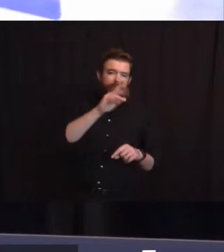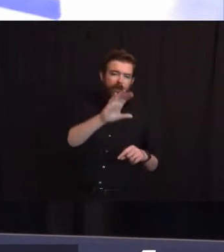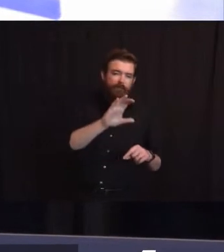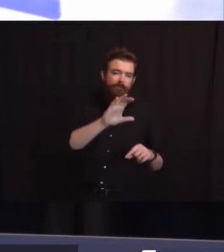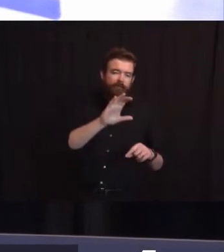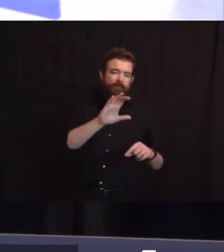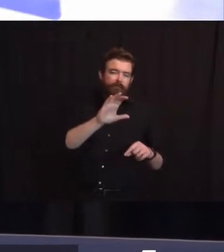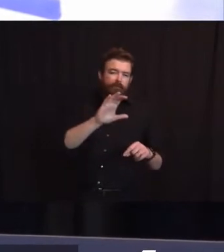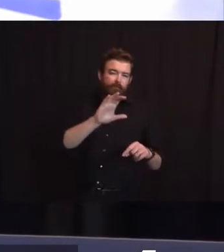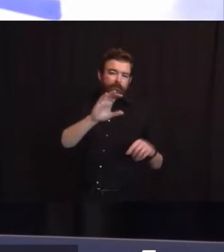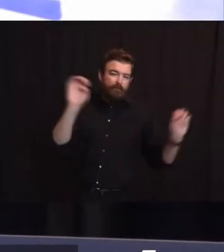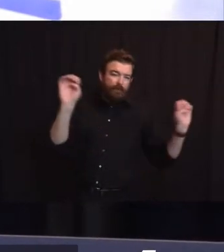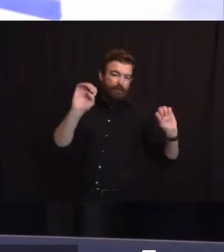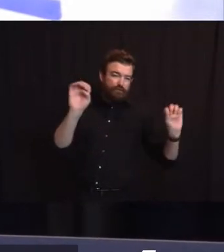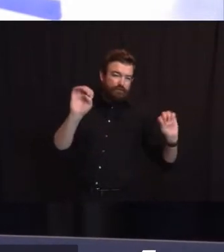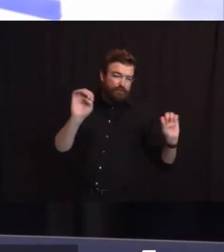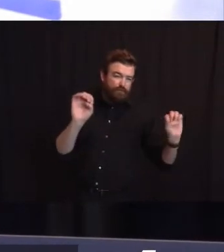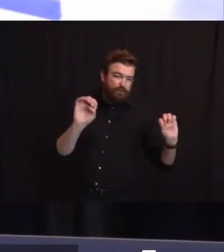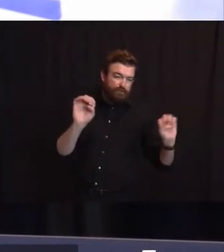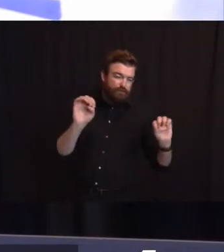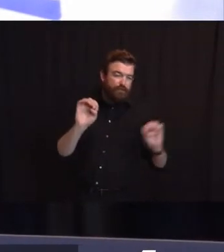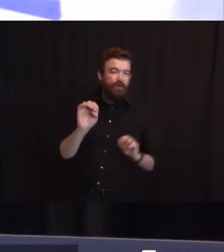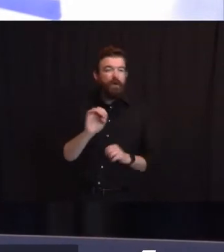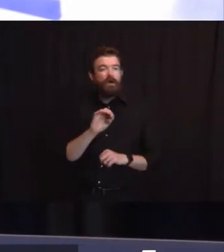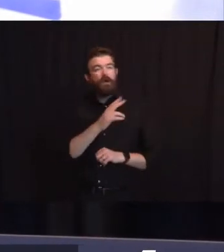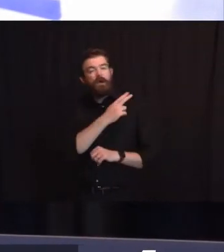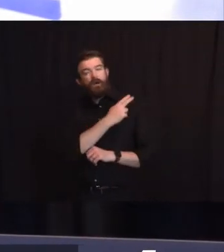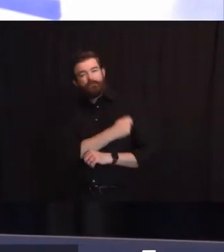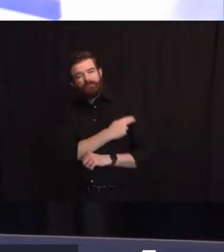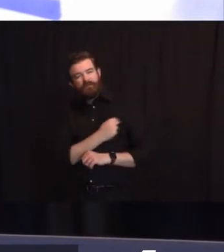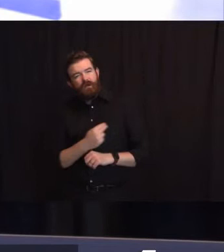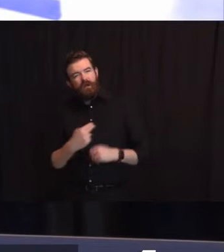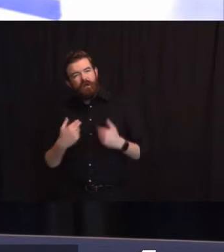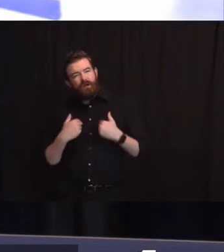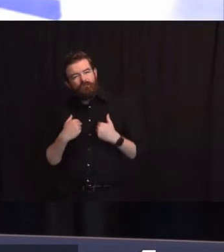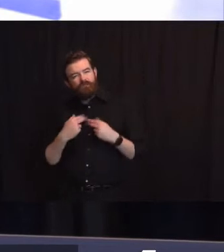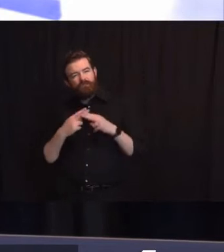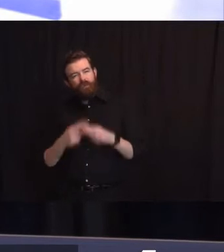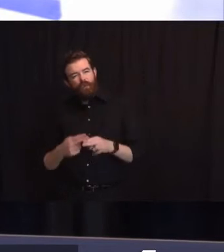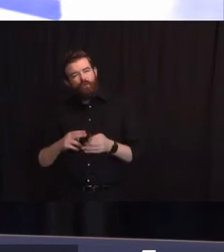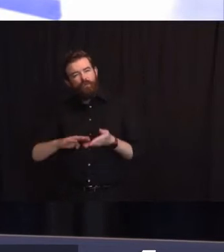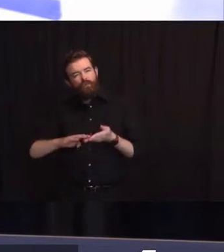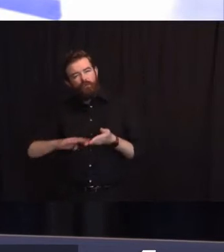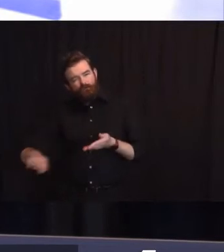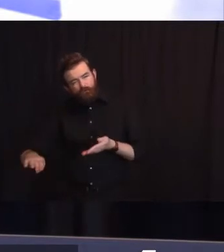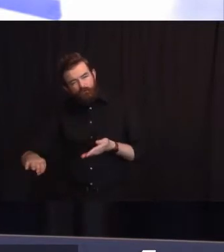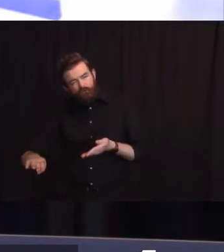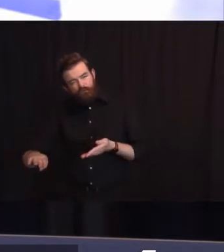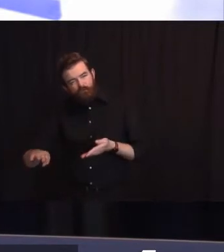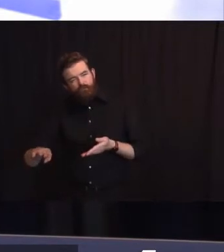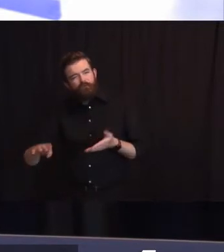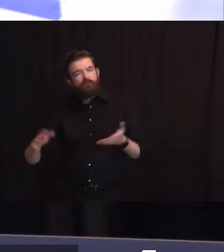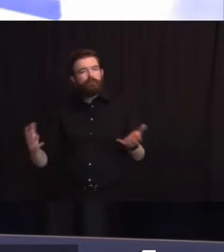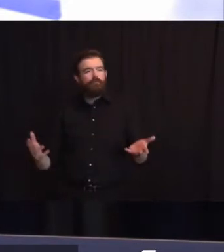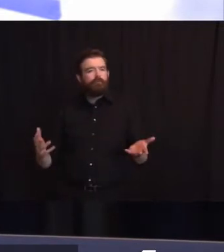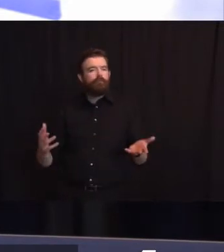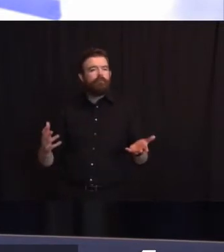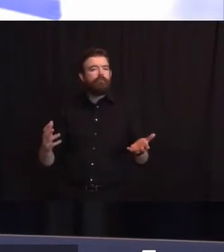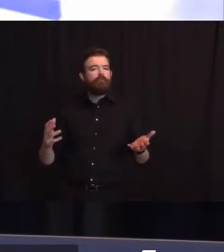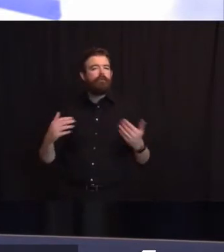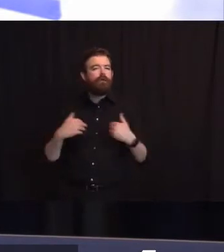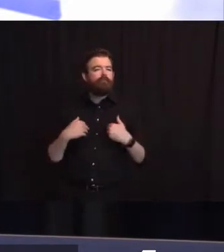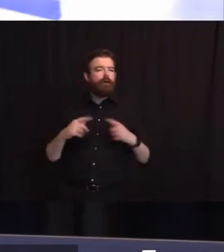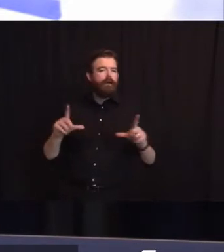place to allow the hospitals to move their licensed bed complement to meet the need of their community. So if they need more critical